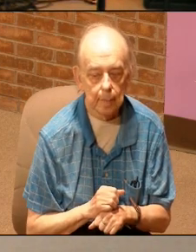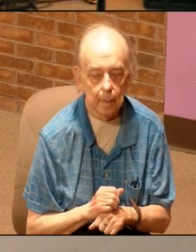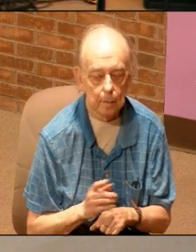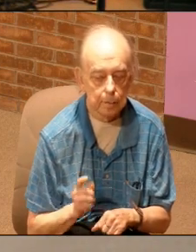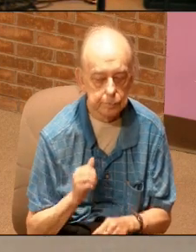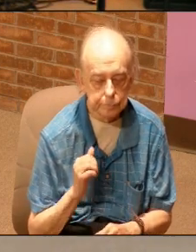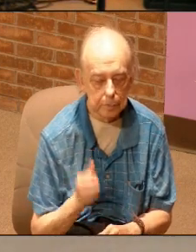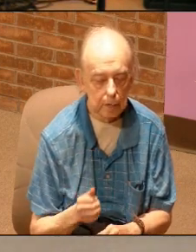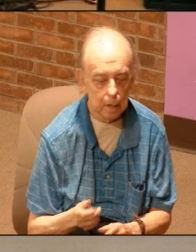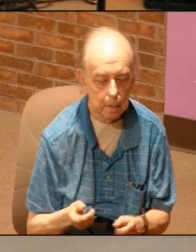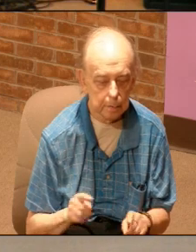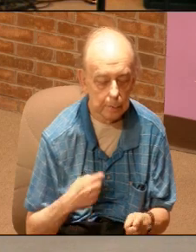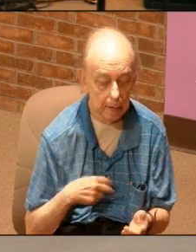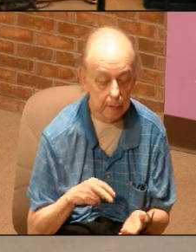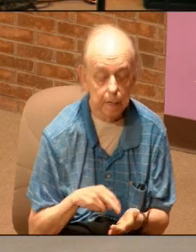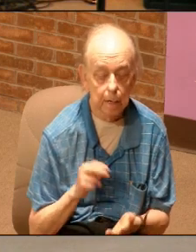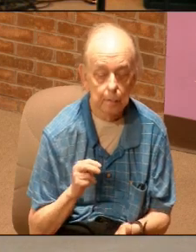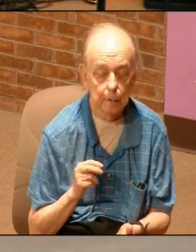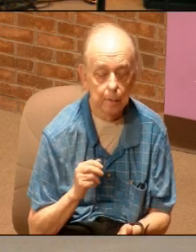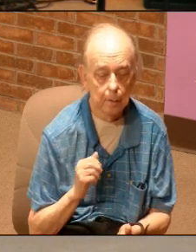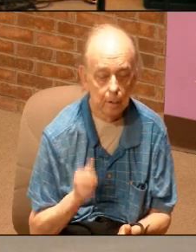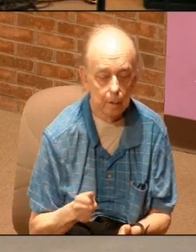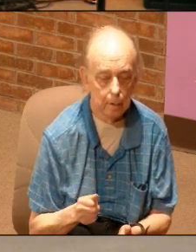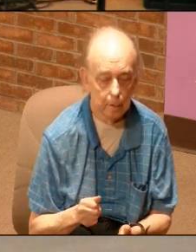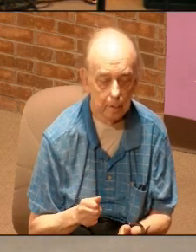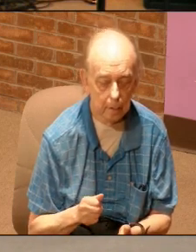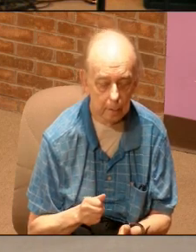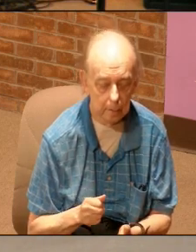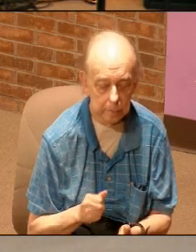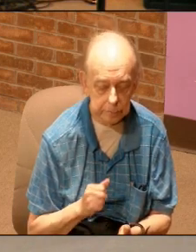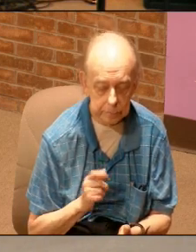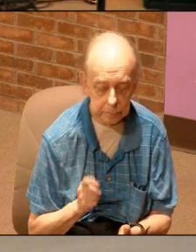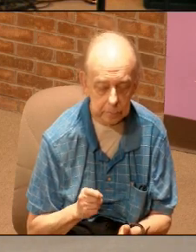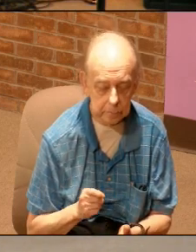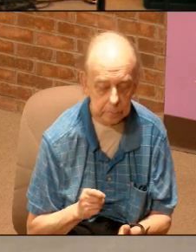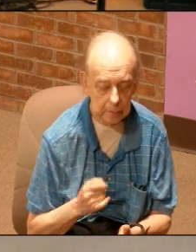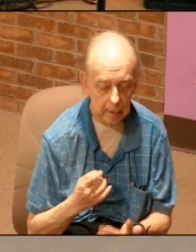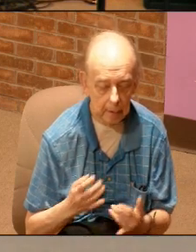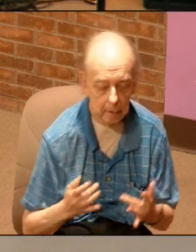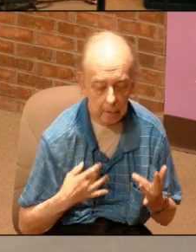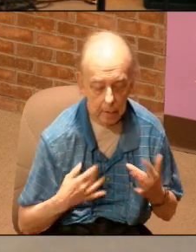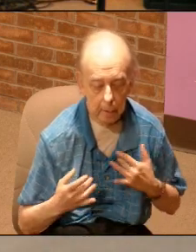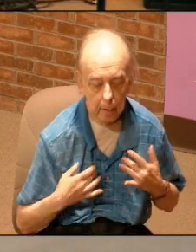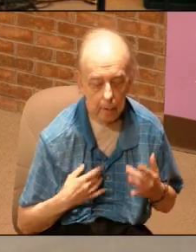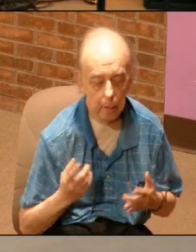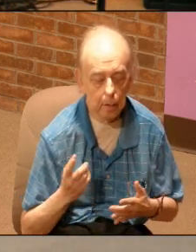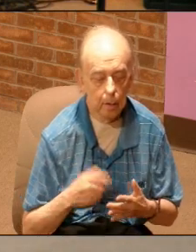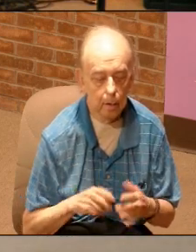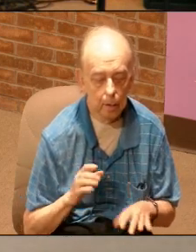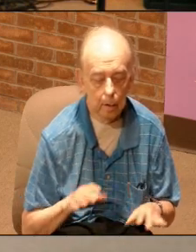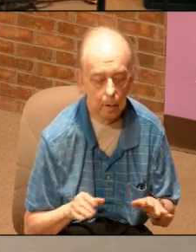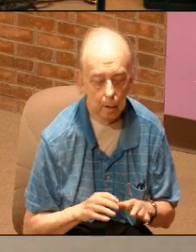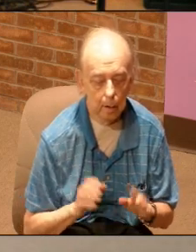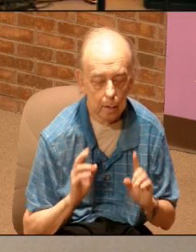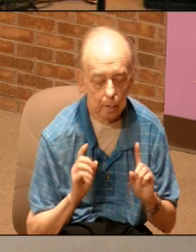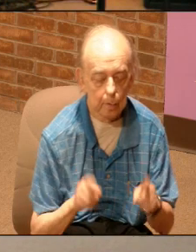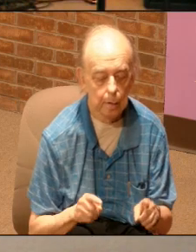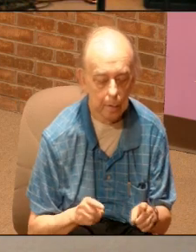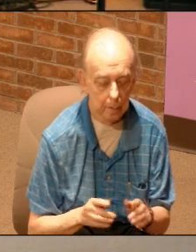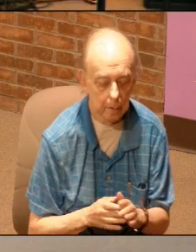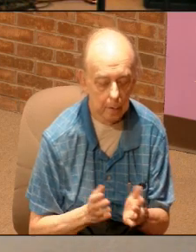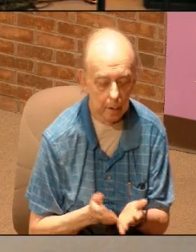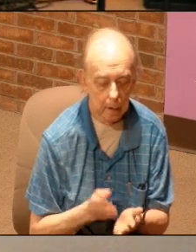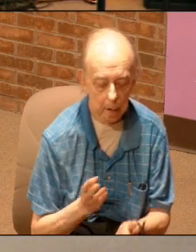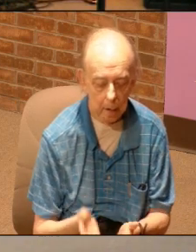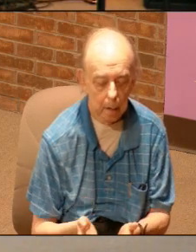So tomorrow when I get up, I don't have to be concerned about what am I supposed to do. I go right there it